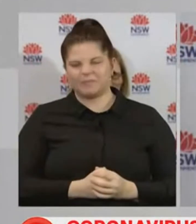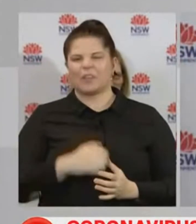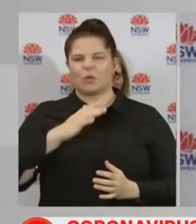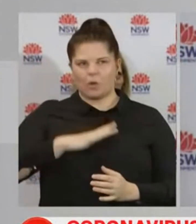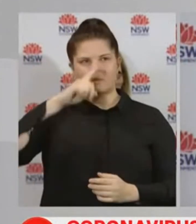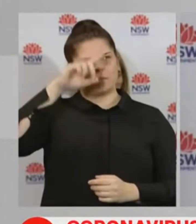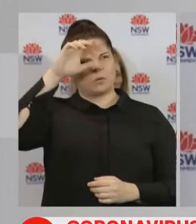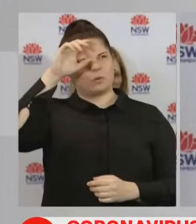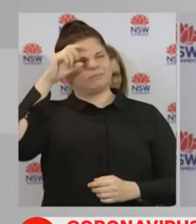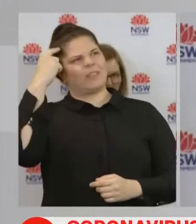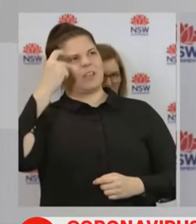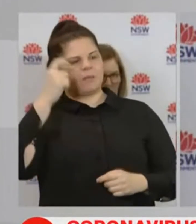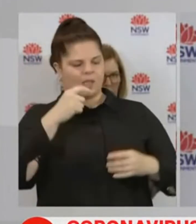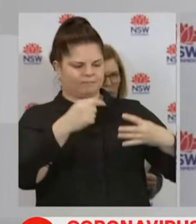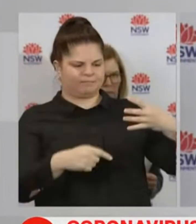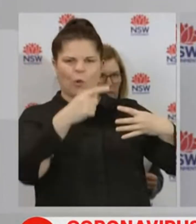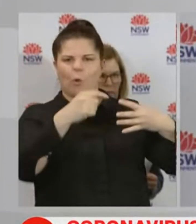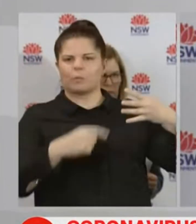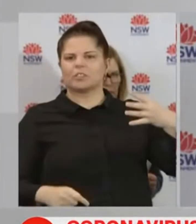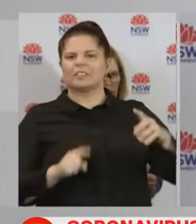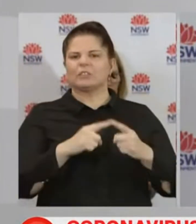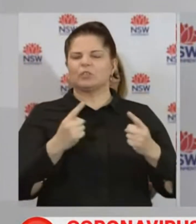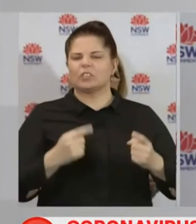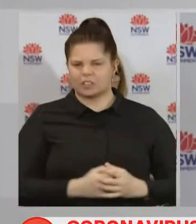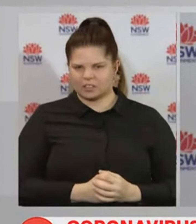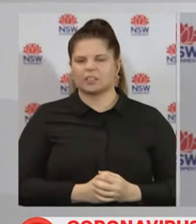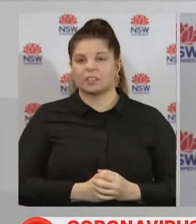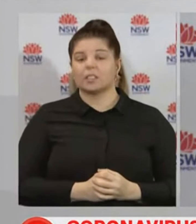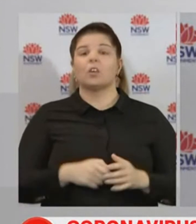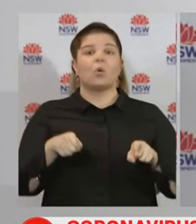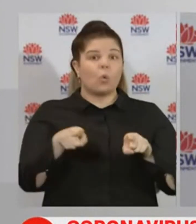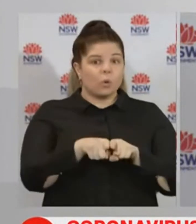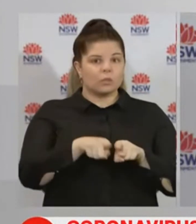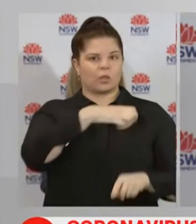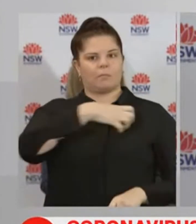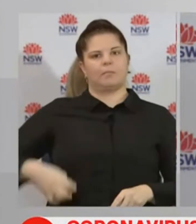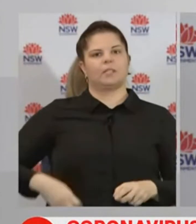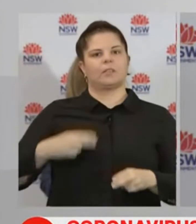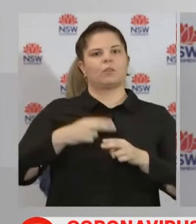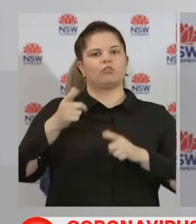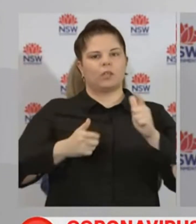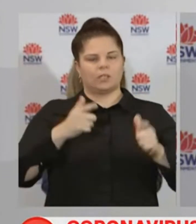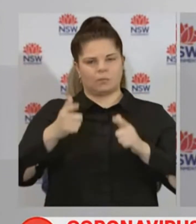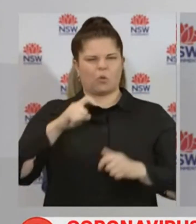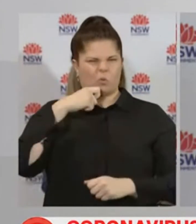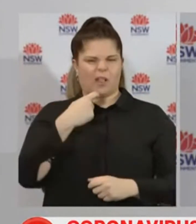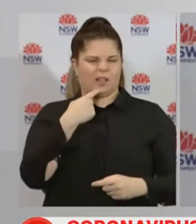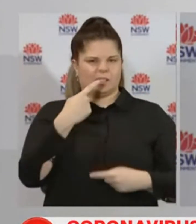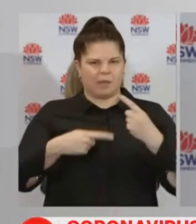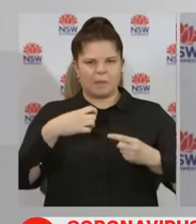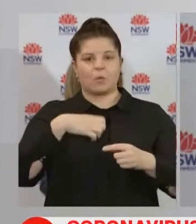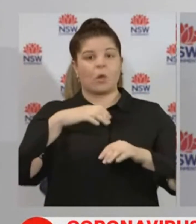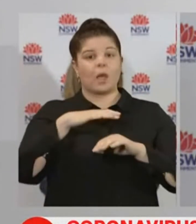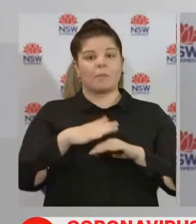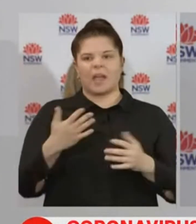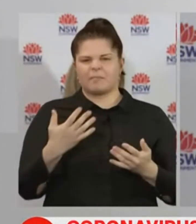get to work. In addition to that, the Minister for Transport will also have further details on pop-up bike lanes,